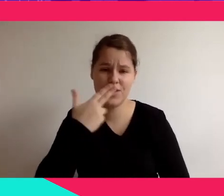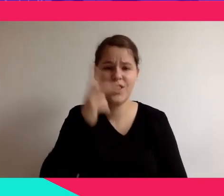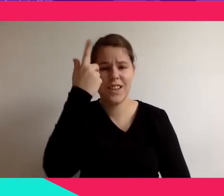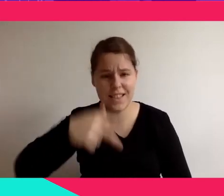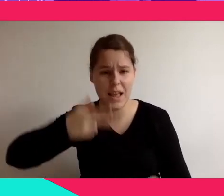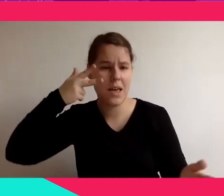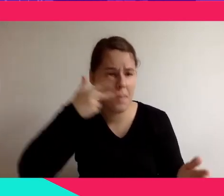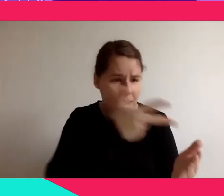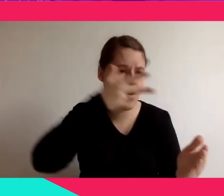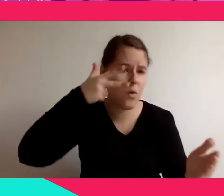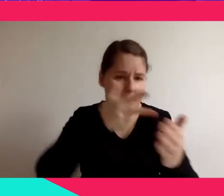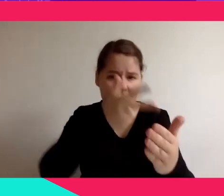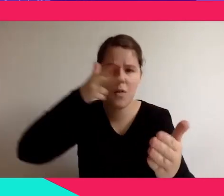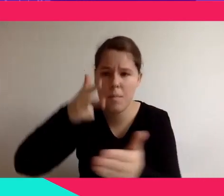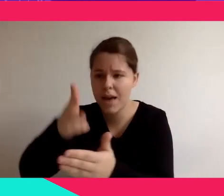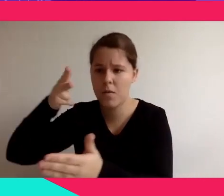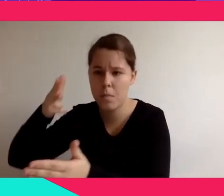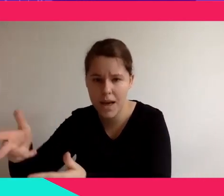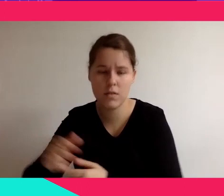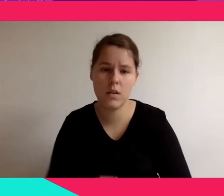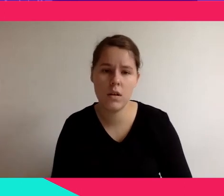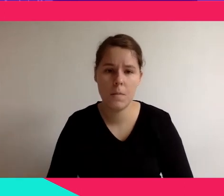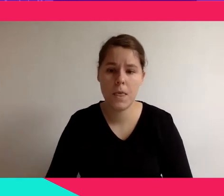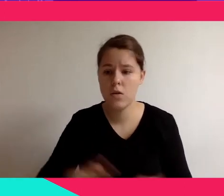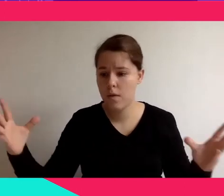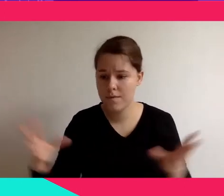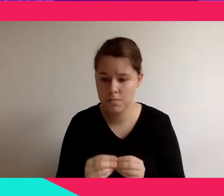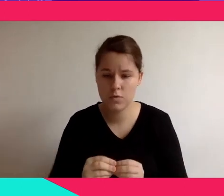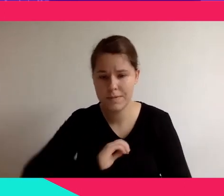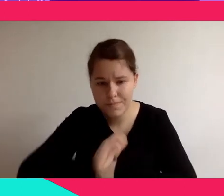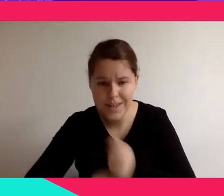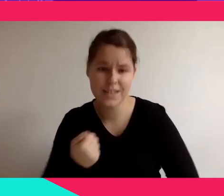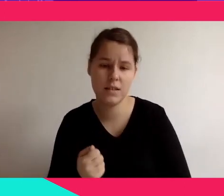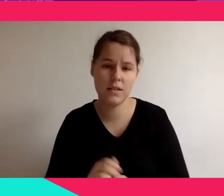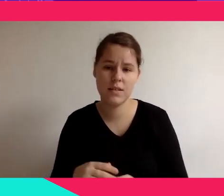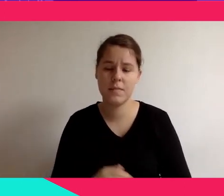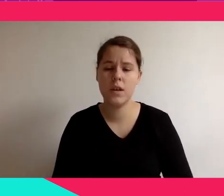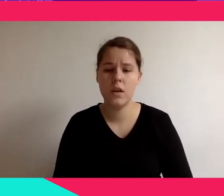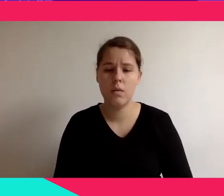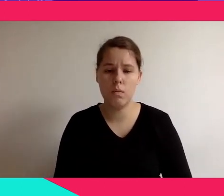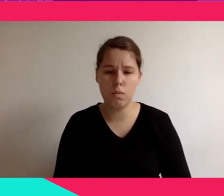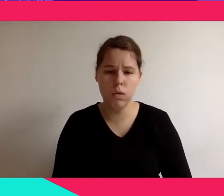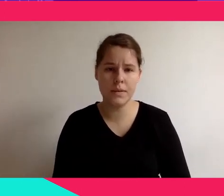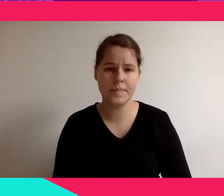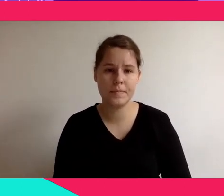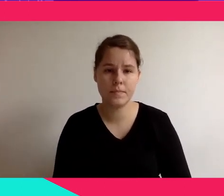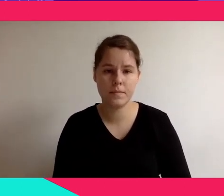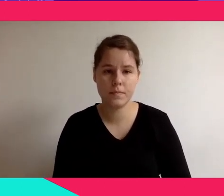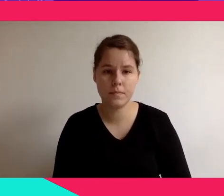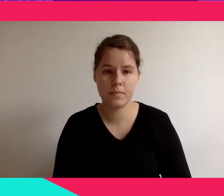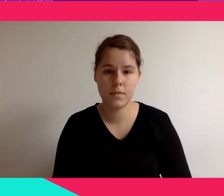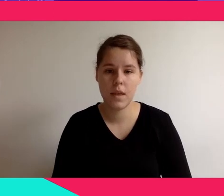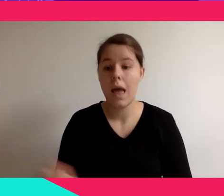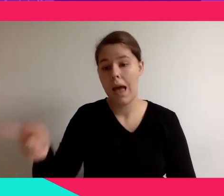a mutual effort. We help him by giving him access to the collections that he